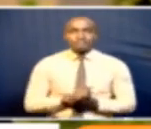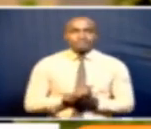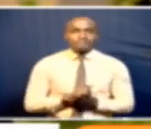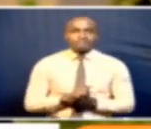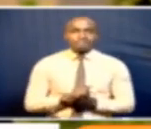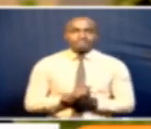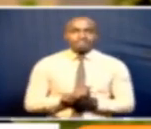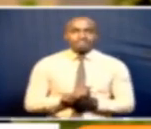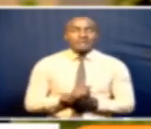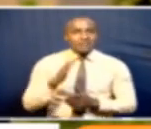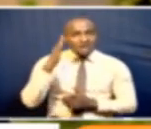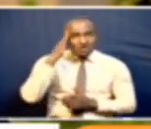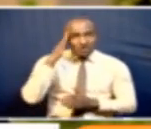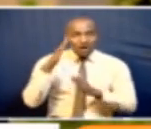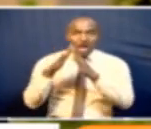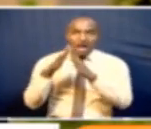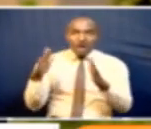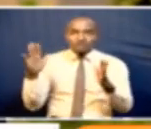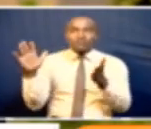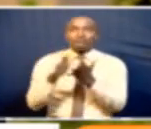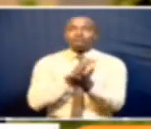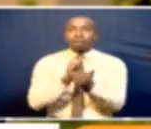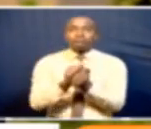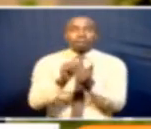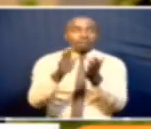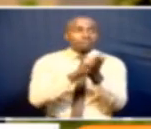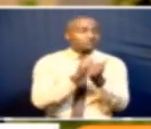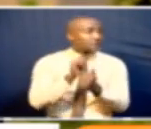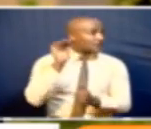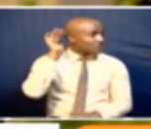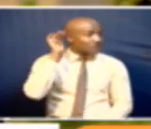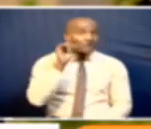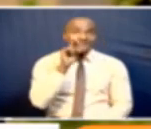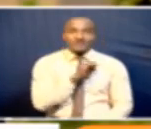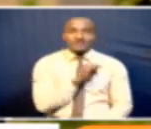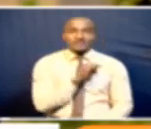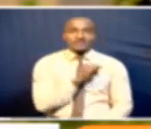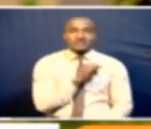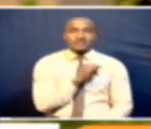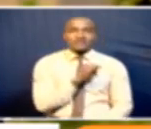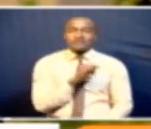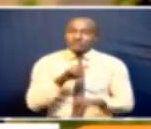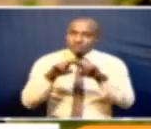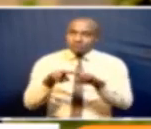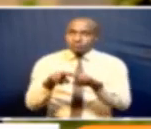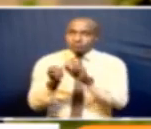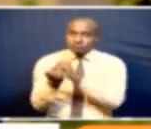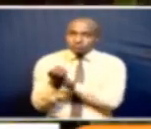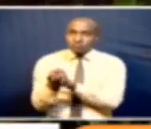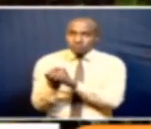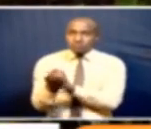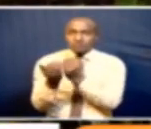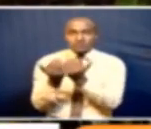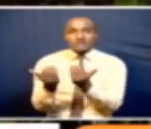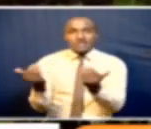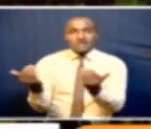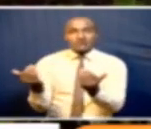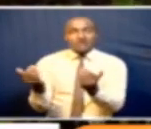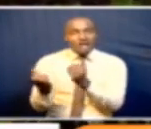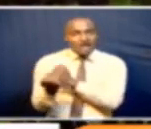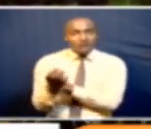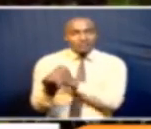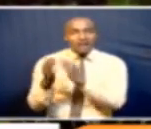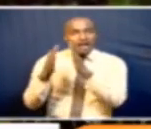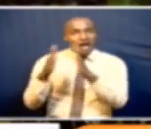They just know the houses are being demolished, you know, and we have had to sit down with them and explain to them that the house